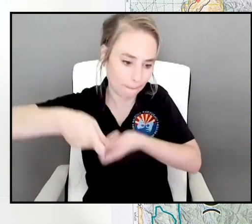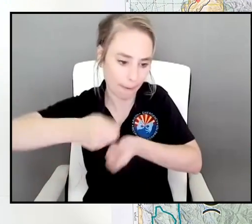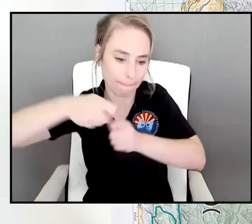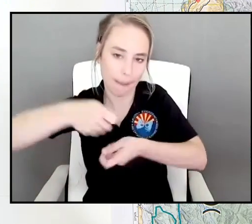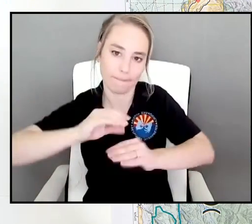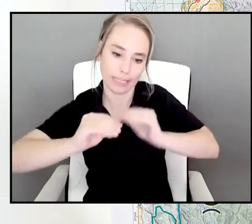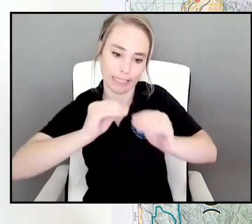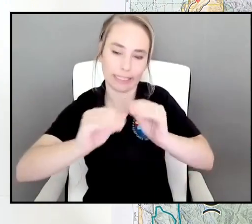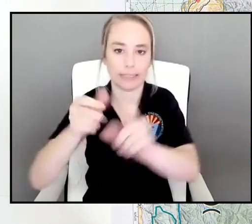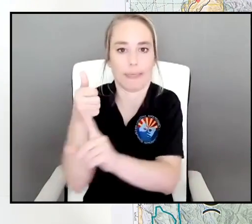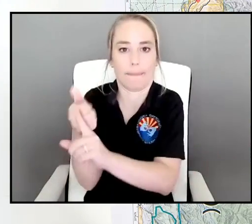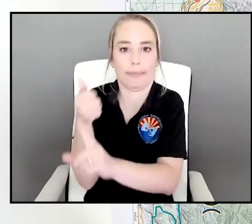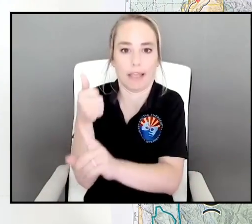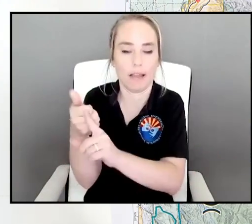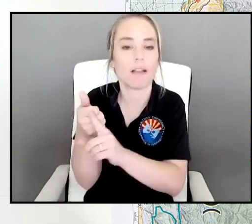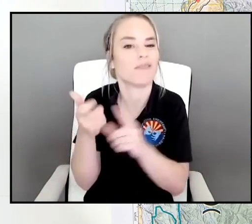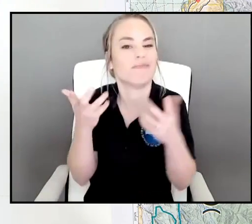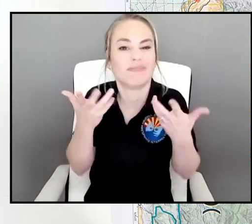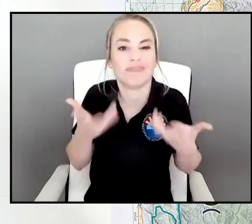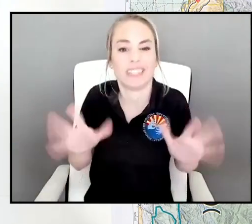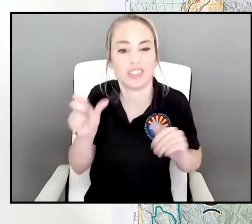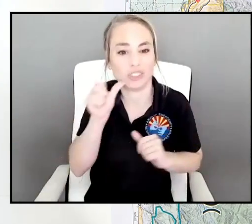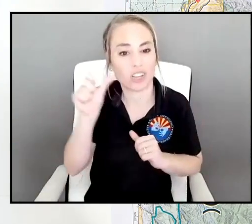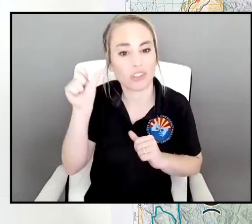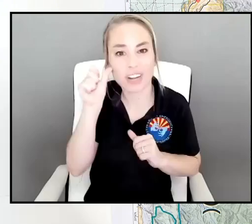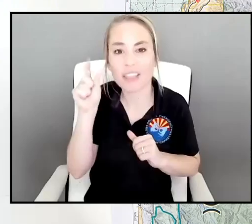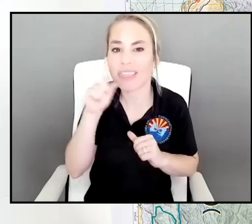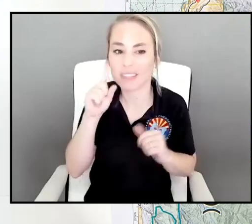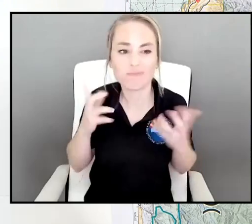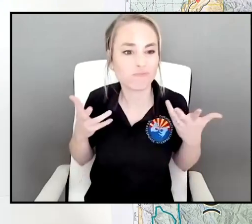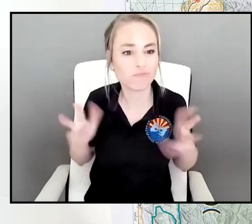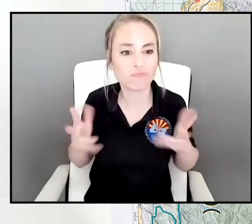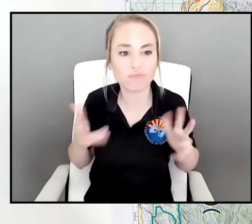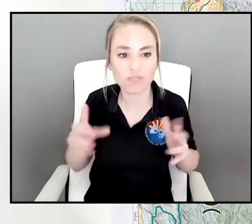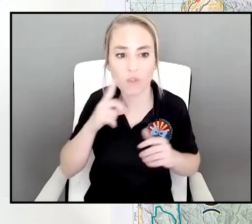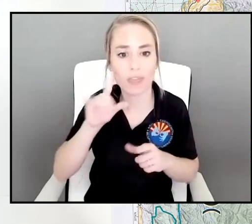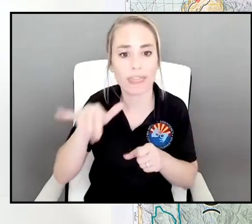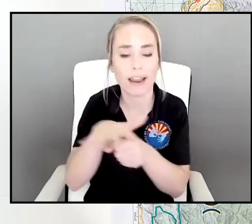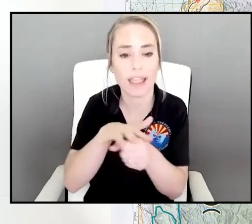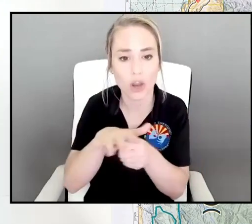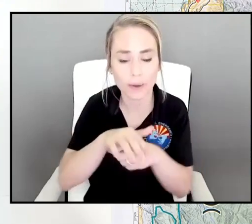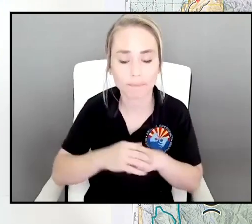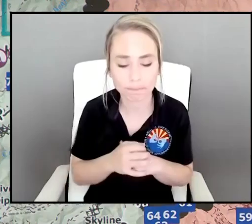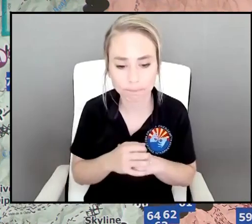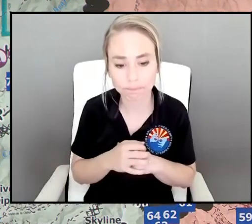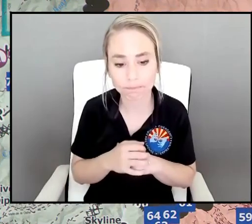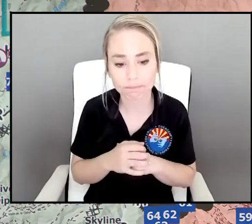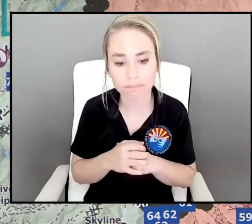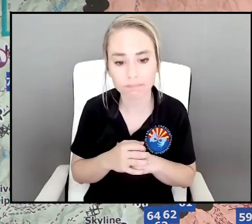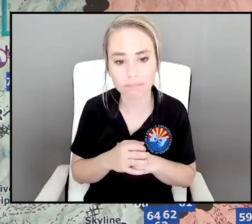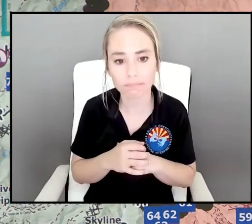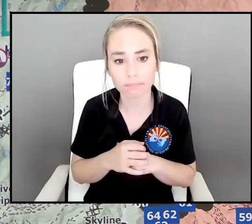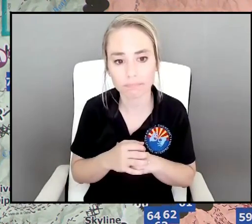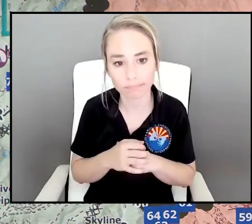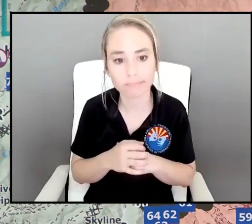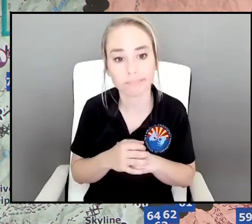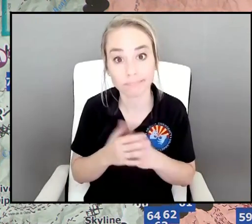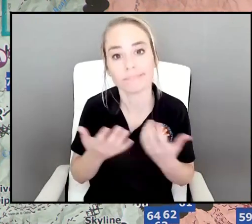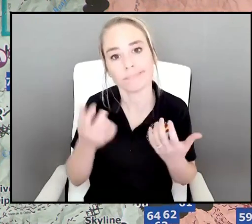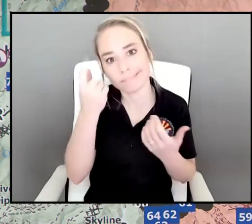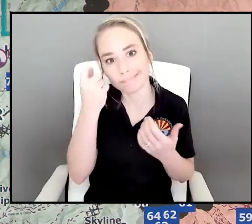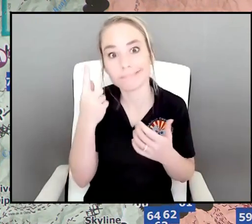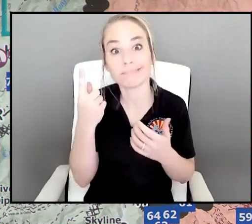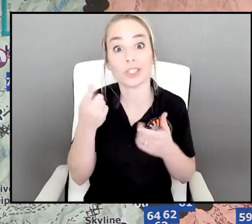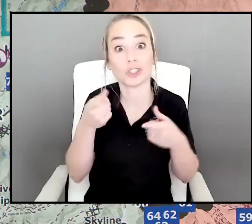yesterday. Think that we're pretty wrapped up in that area, but as the day progresses, there's more and more that comes up. So